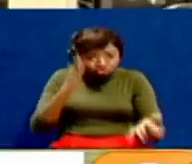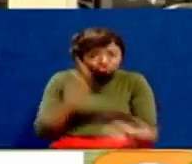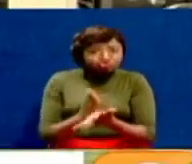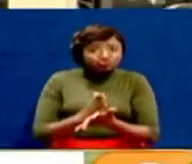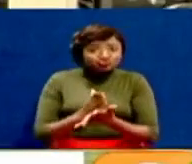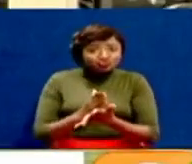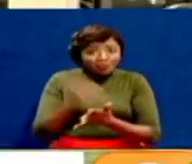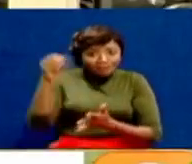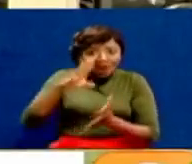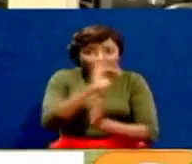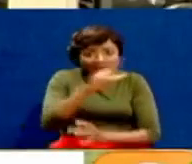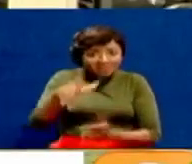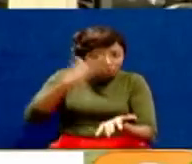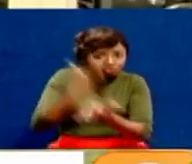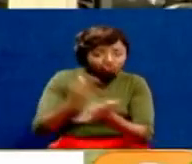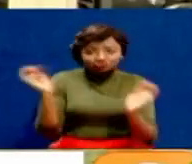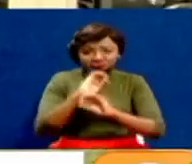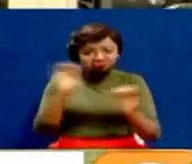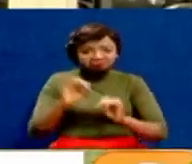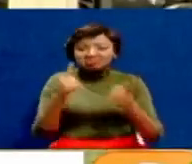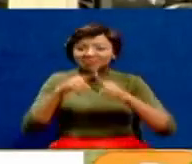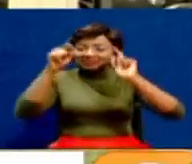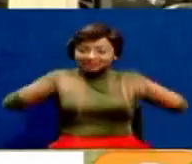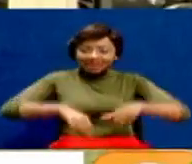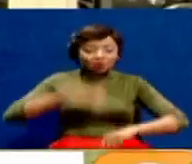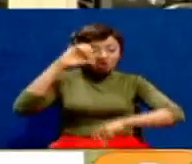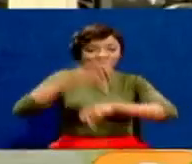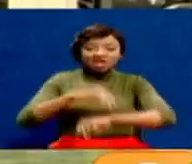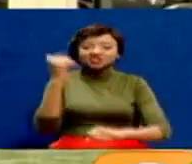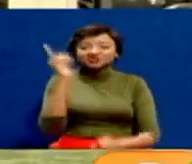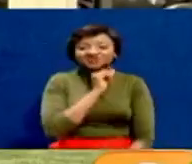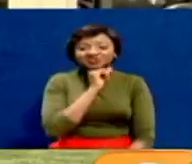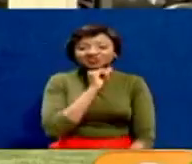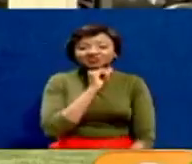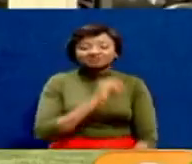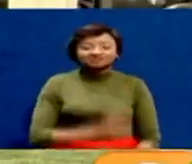rogue Kenya Power officers is long overdue. Hassan Mugambi, Citizen TV.